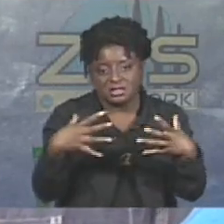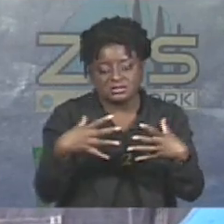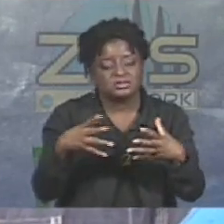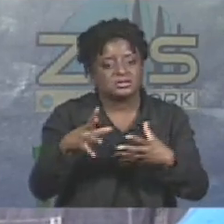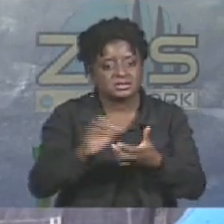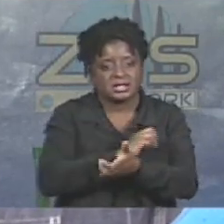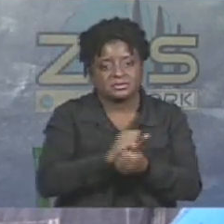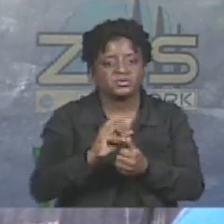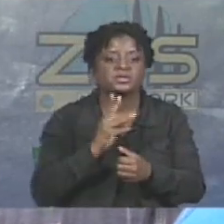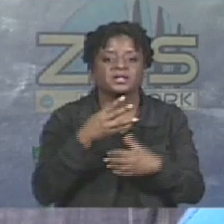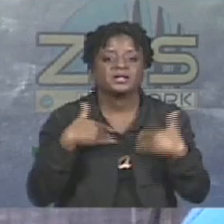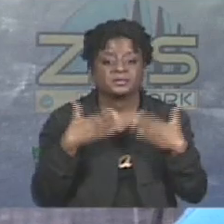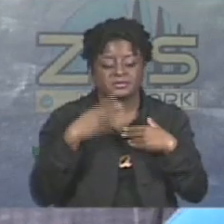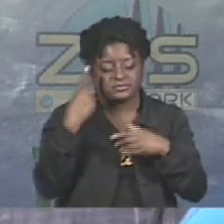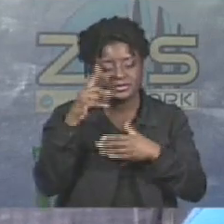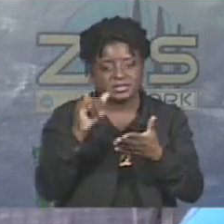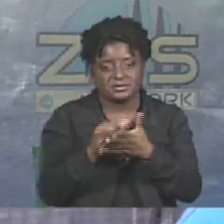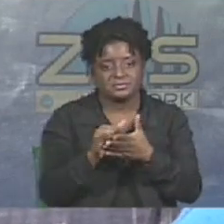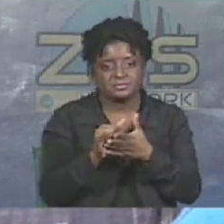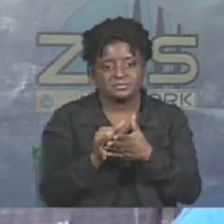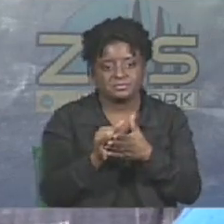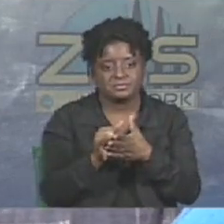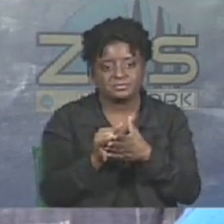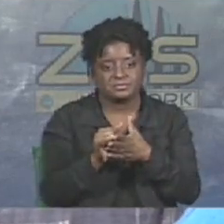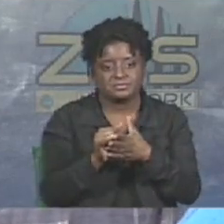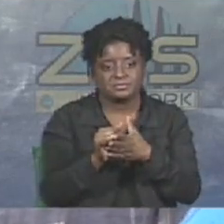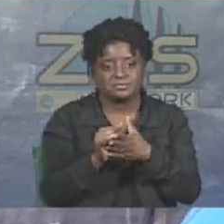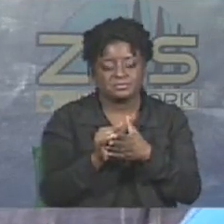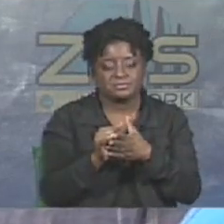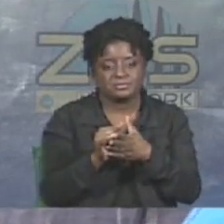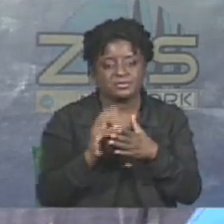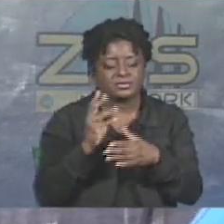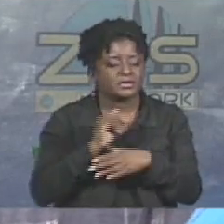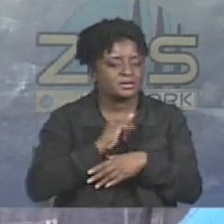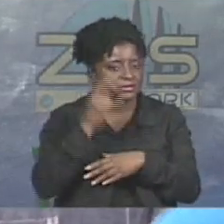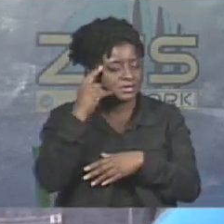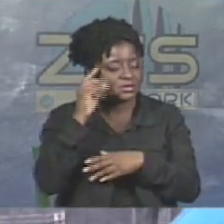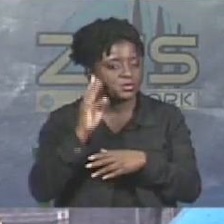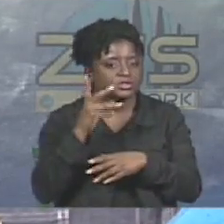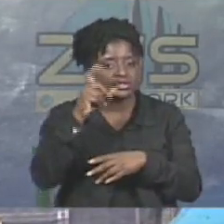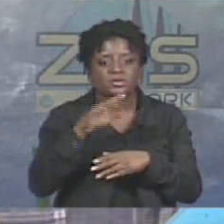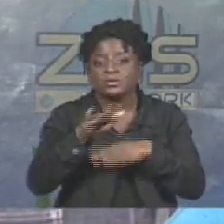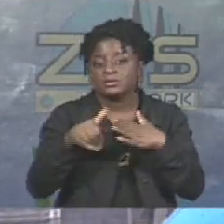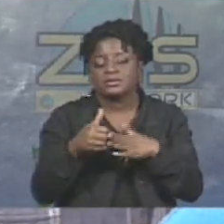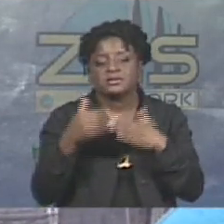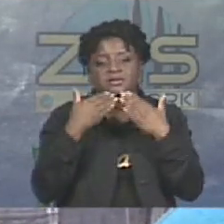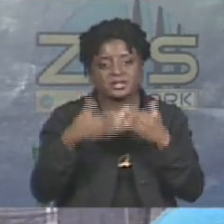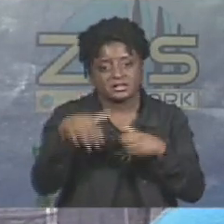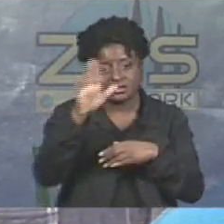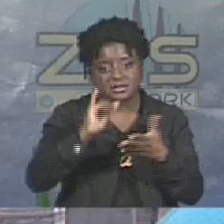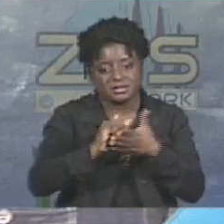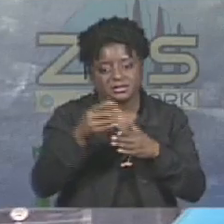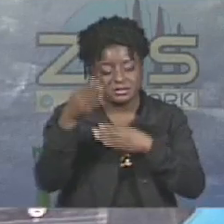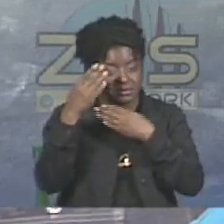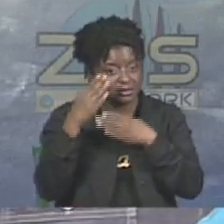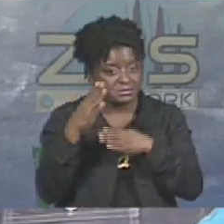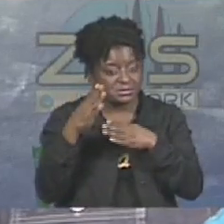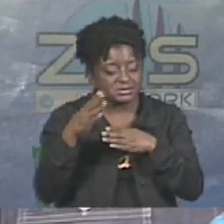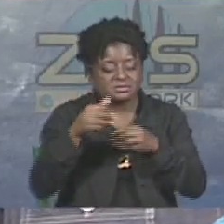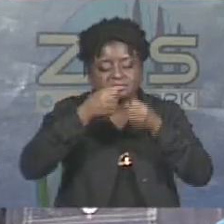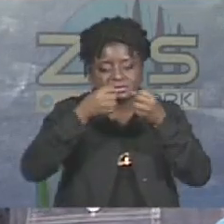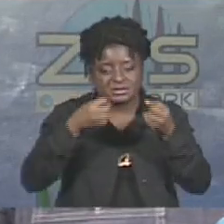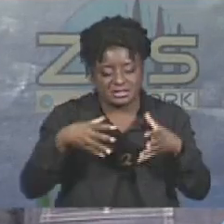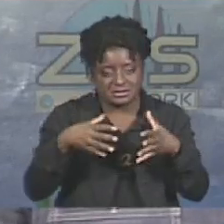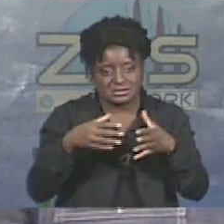and we're happy for that. I think we should all thank God that the Bahamas has been